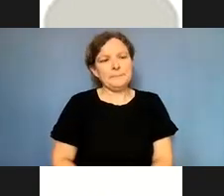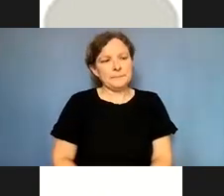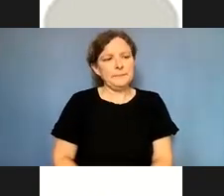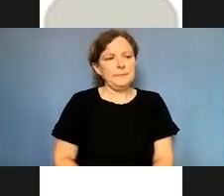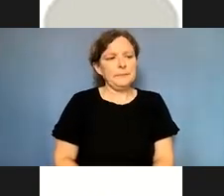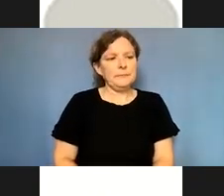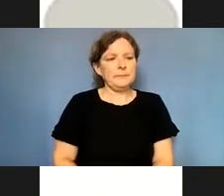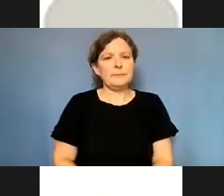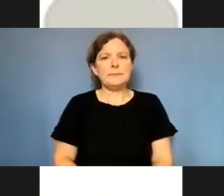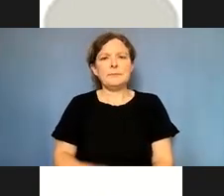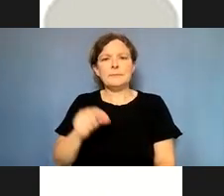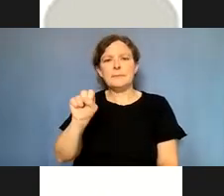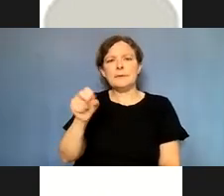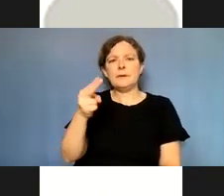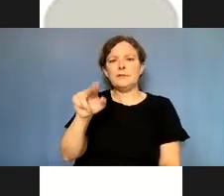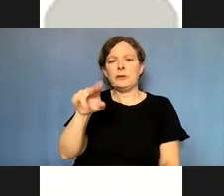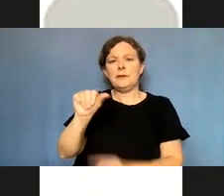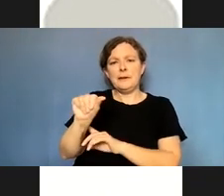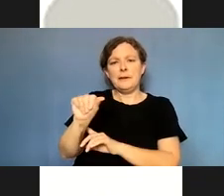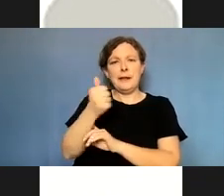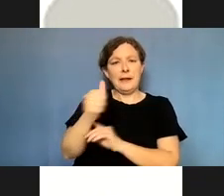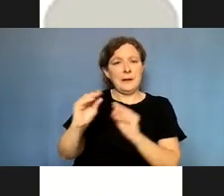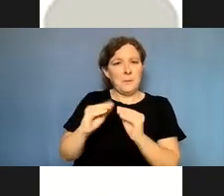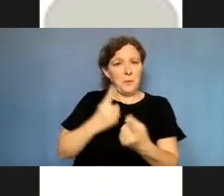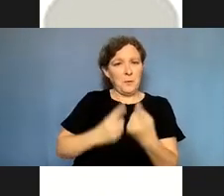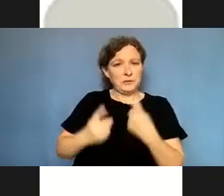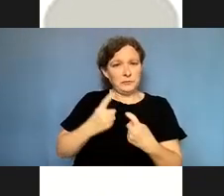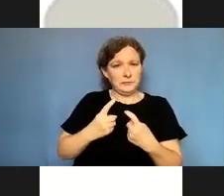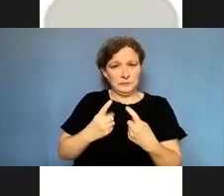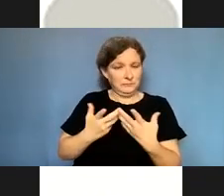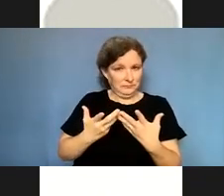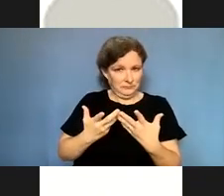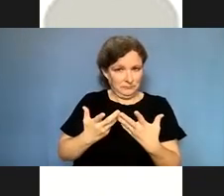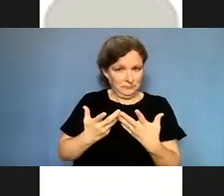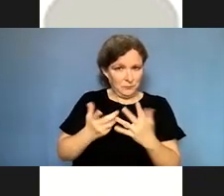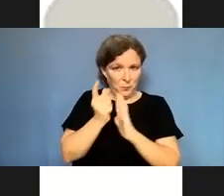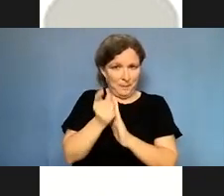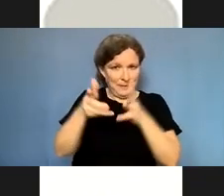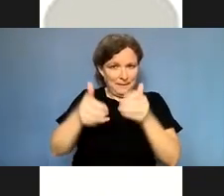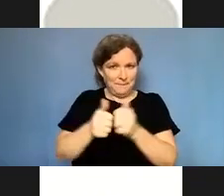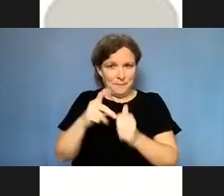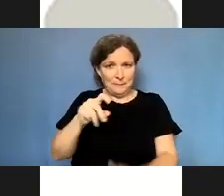Does anyone else have a question while we bring the poll to a close for another minute?